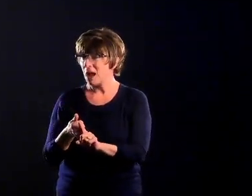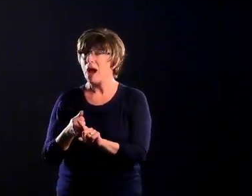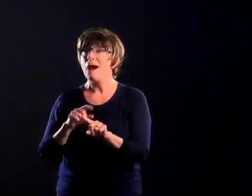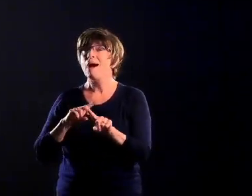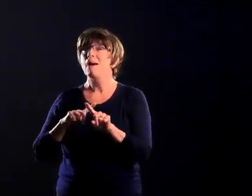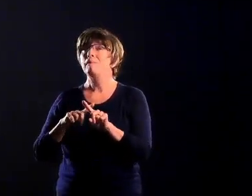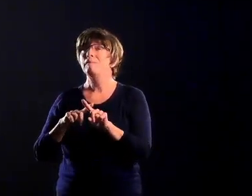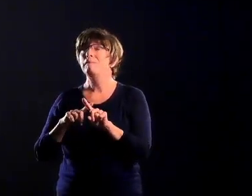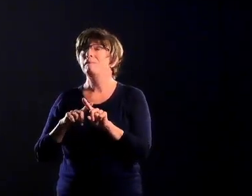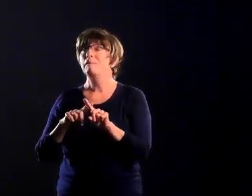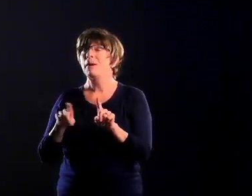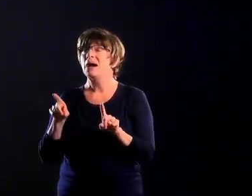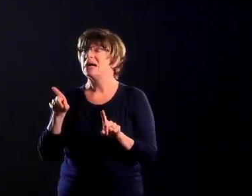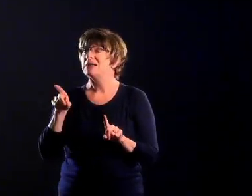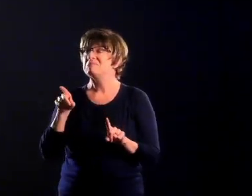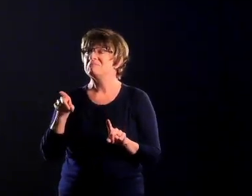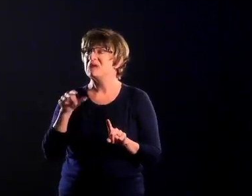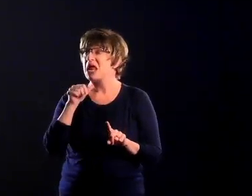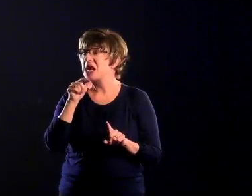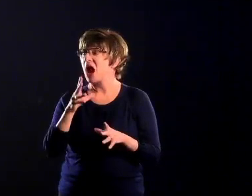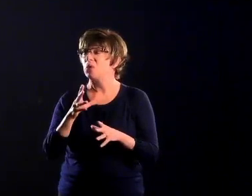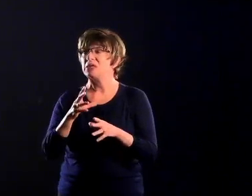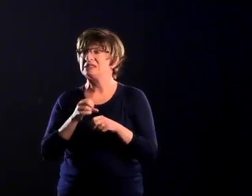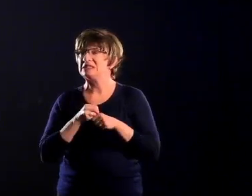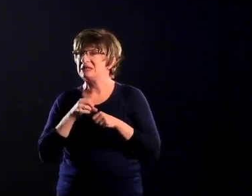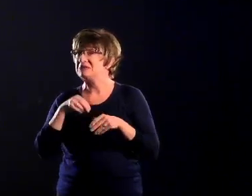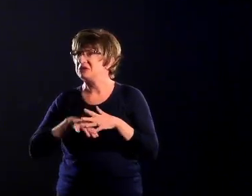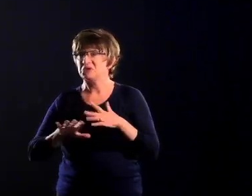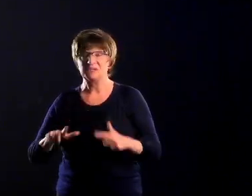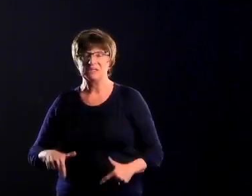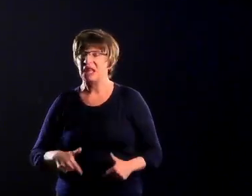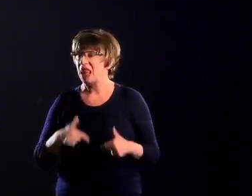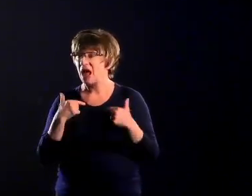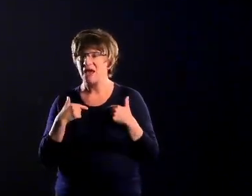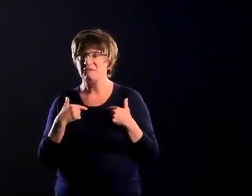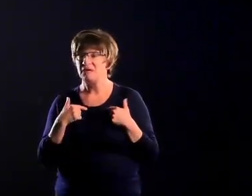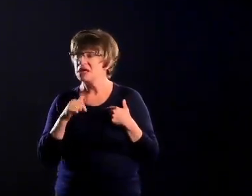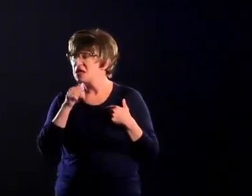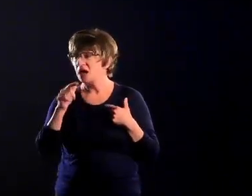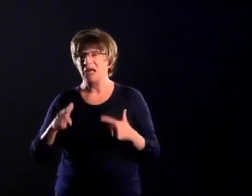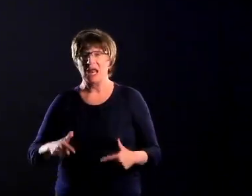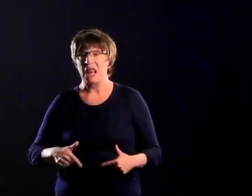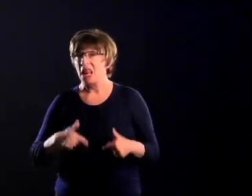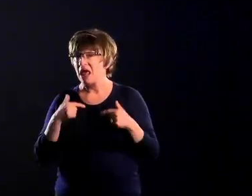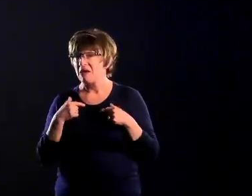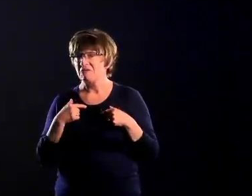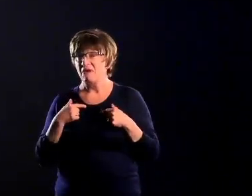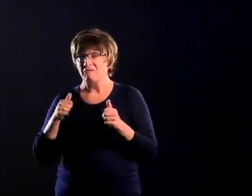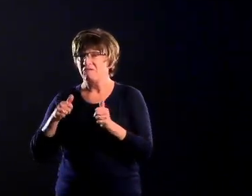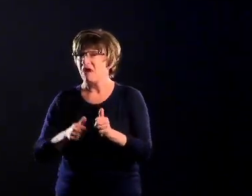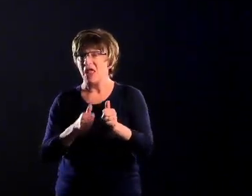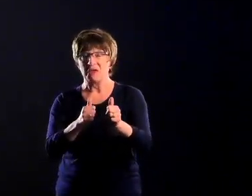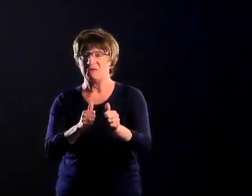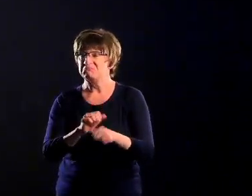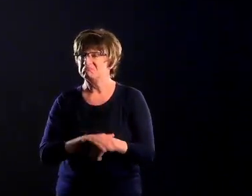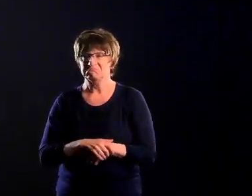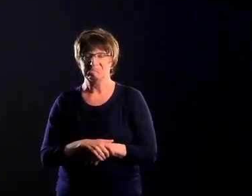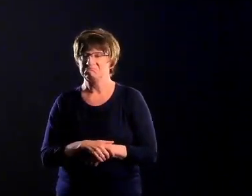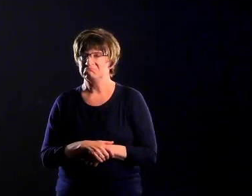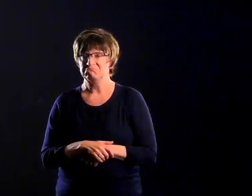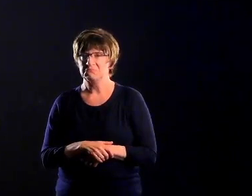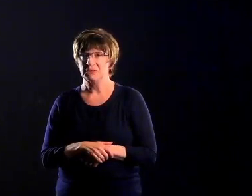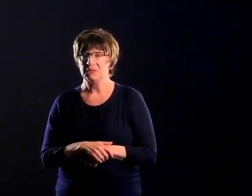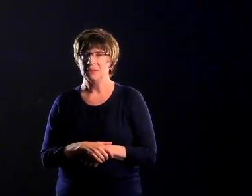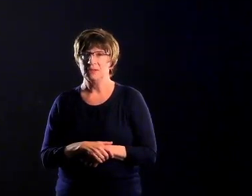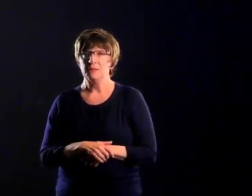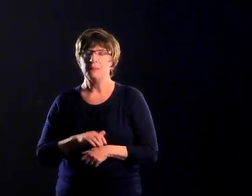not received it into his life in terms of he's going to live by it. So there's another portion to this.